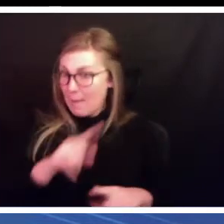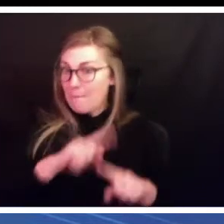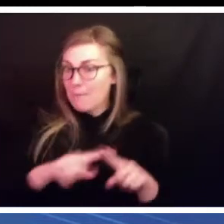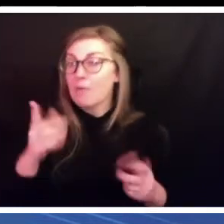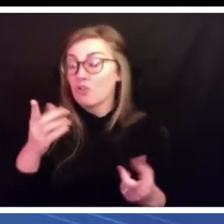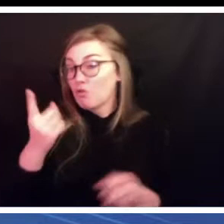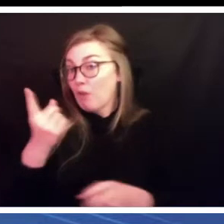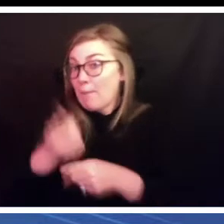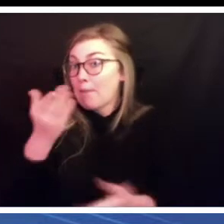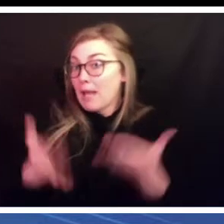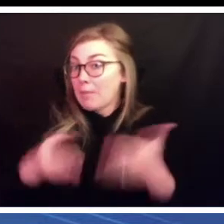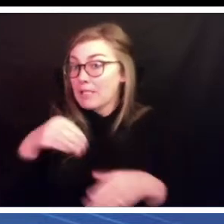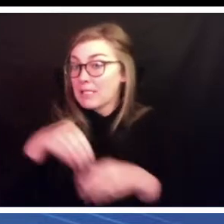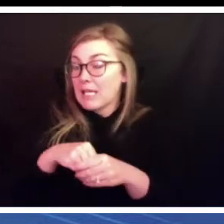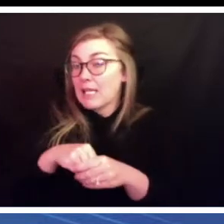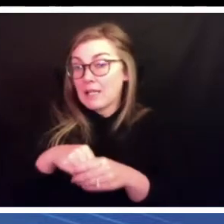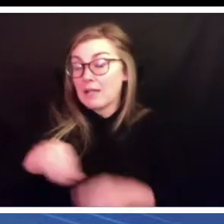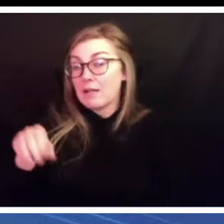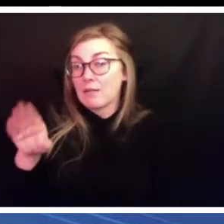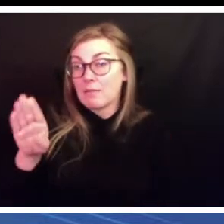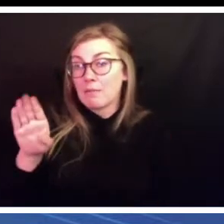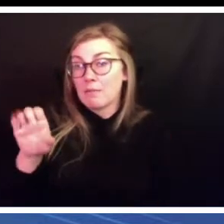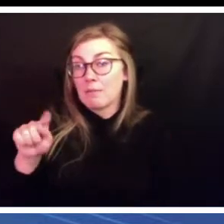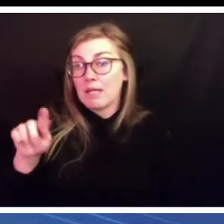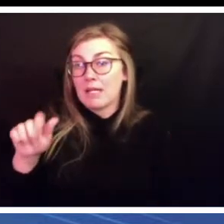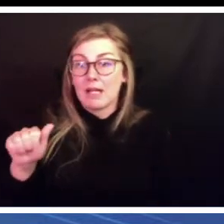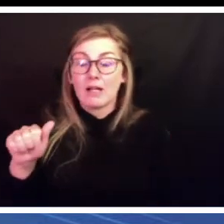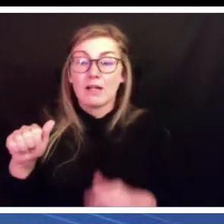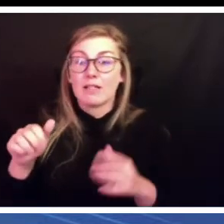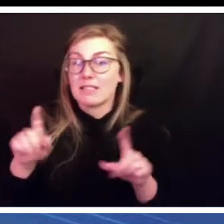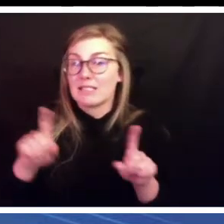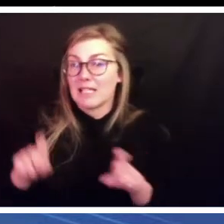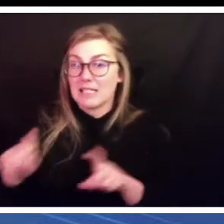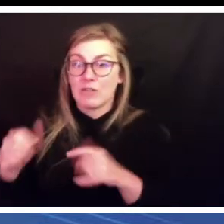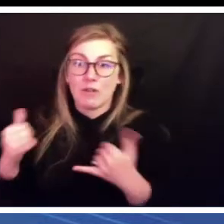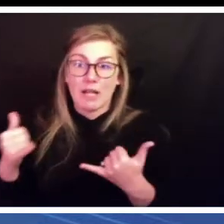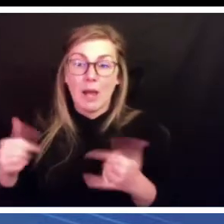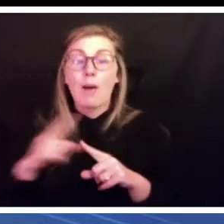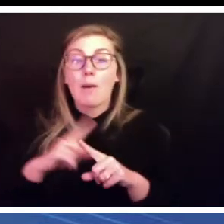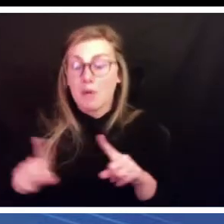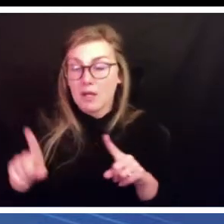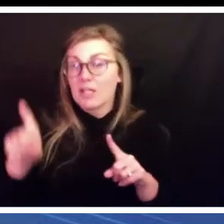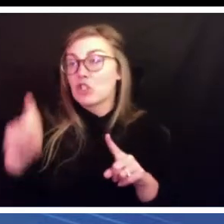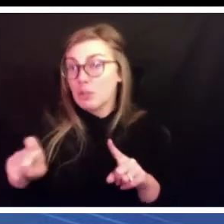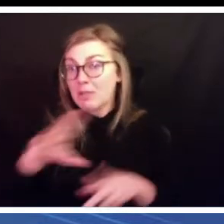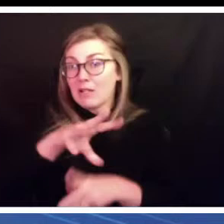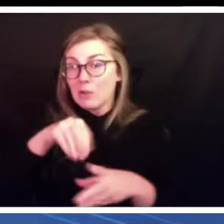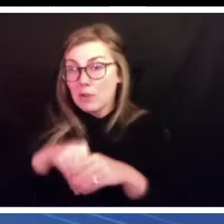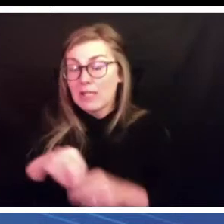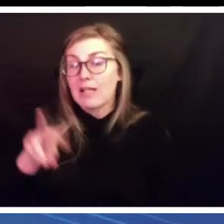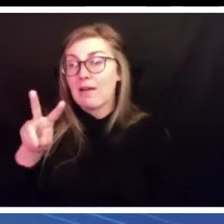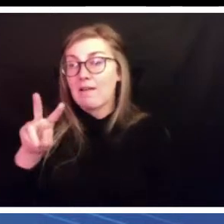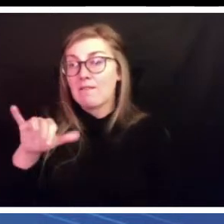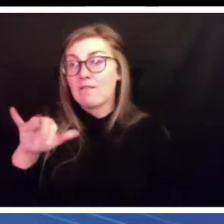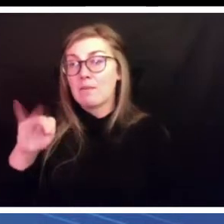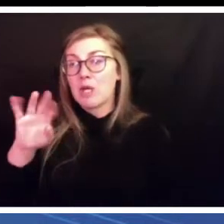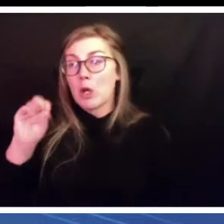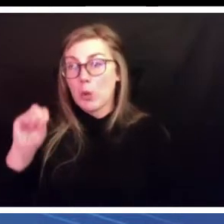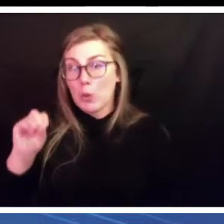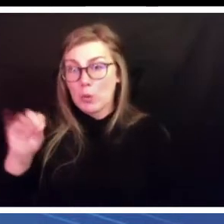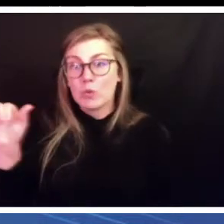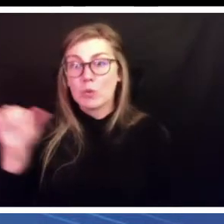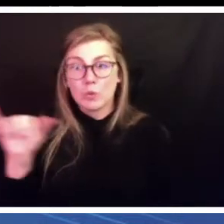said, should be on Vimeo too. I mean, these are kind of like, um, you know, when, when you're a platform that's all about,